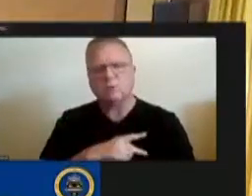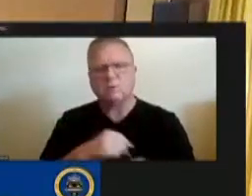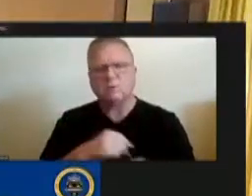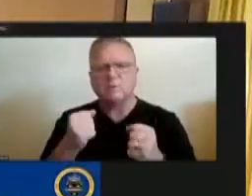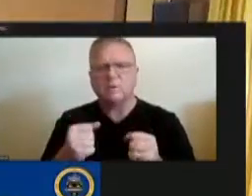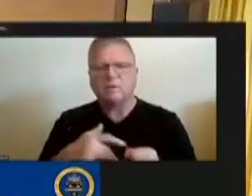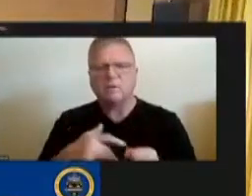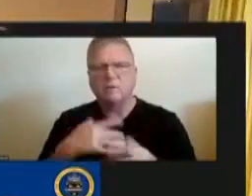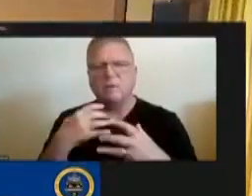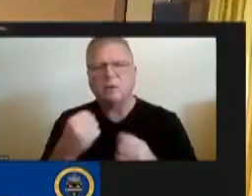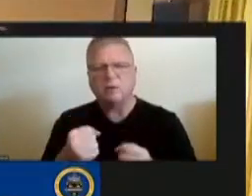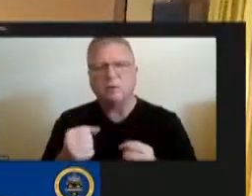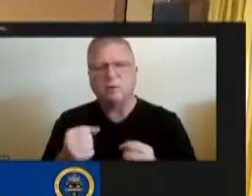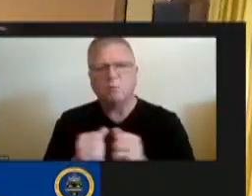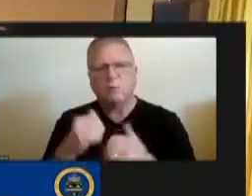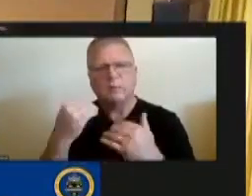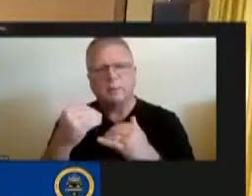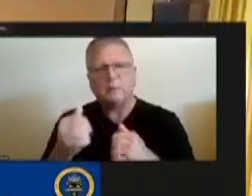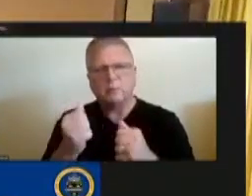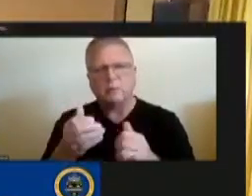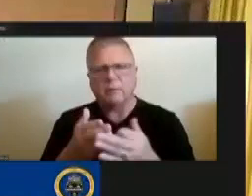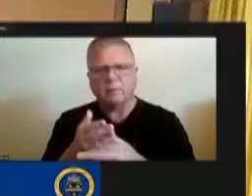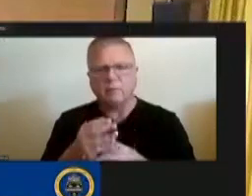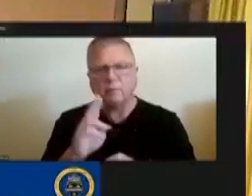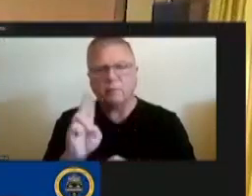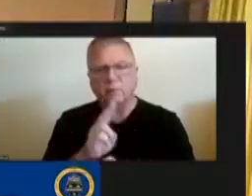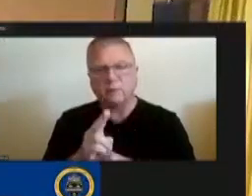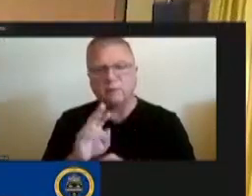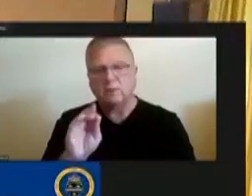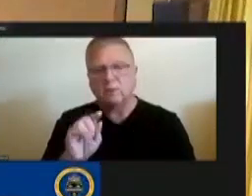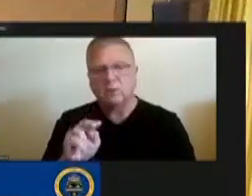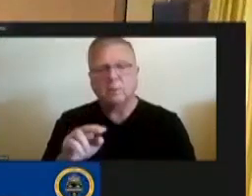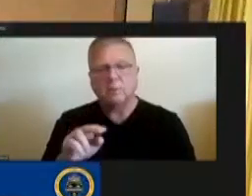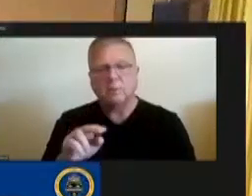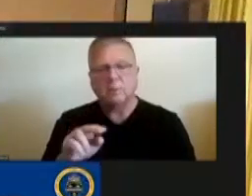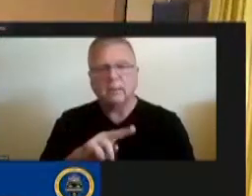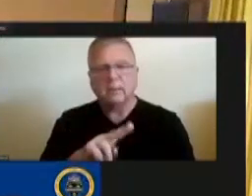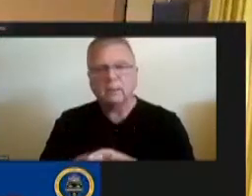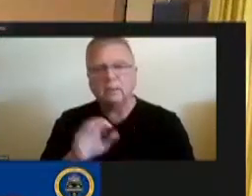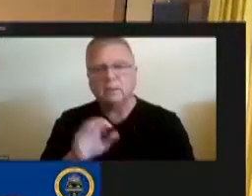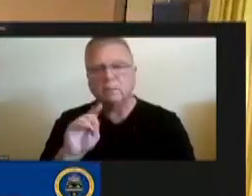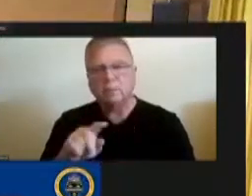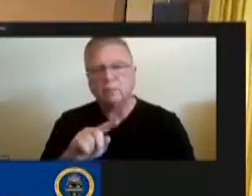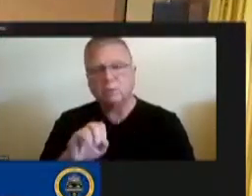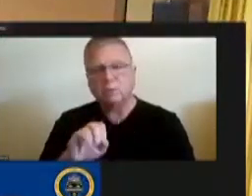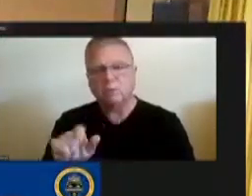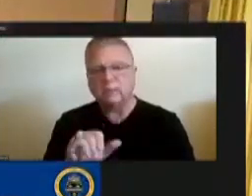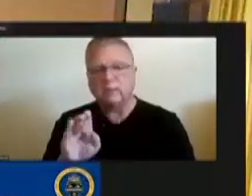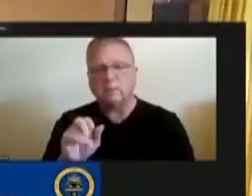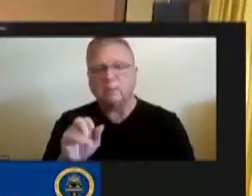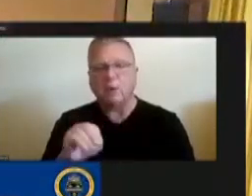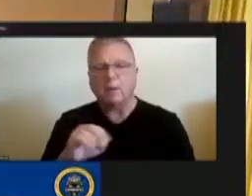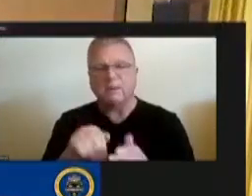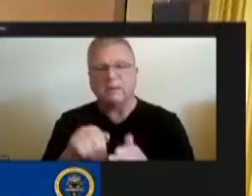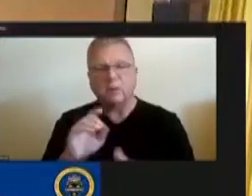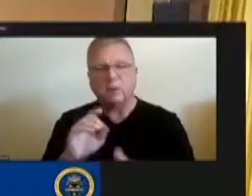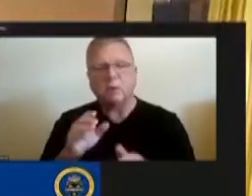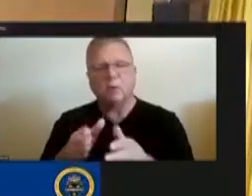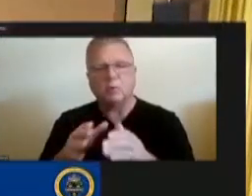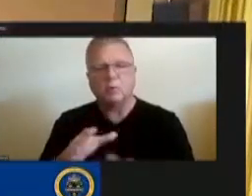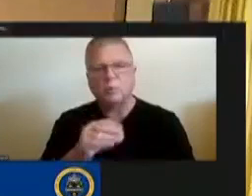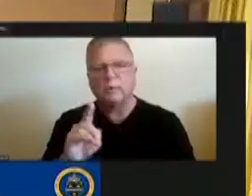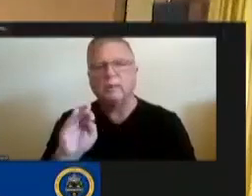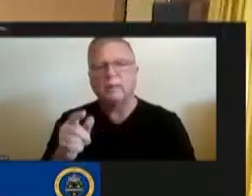confident that both limiting drive-through uses in urban neighborhood commercial zones, such as the Baum Center corridor, and updating parking requirements